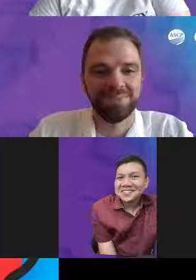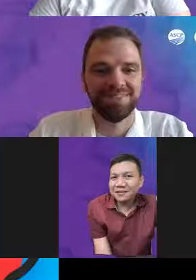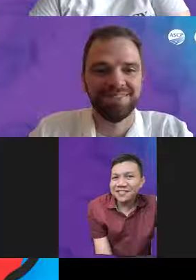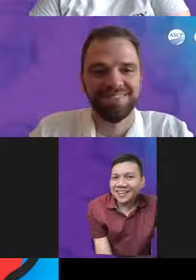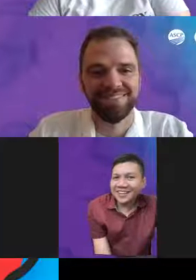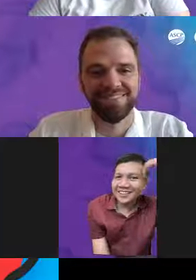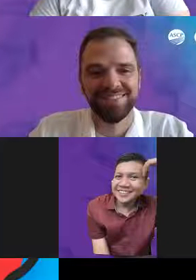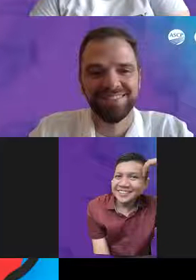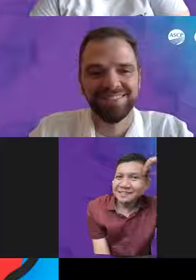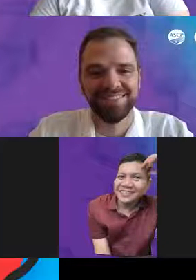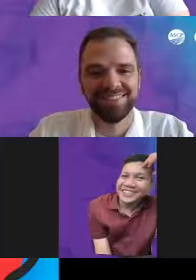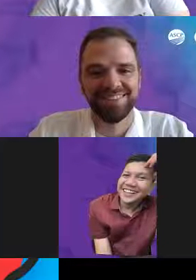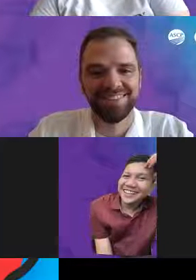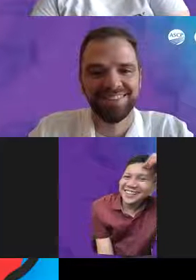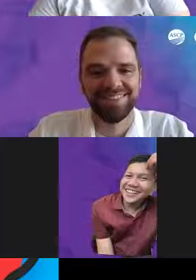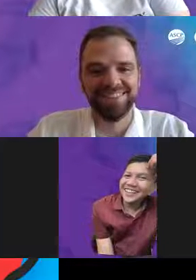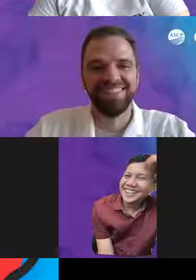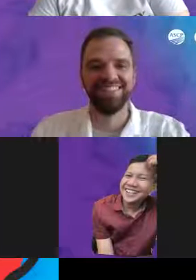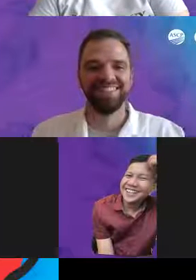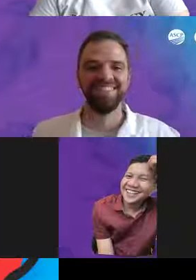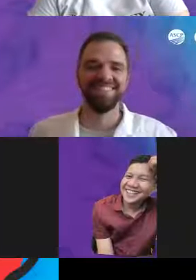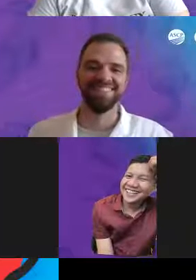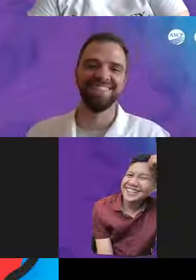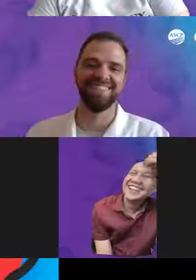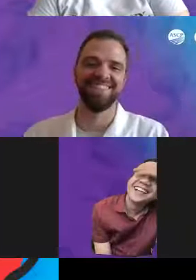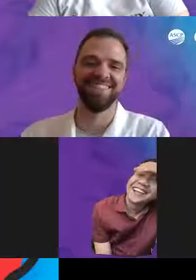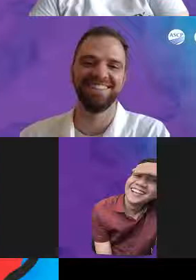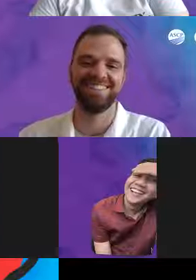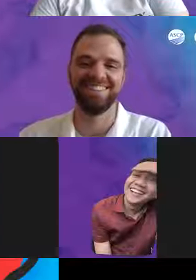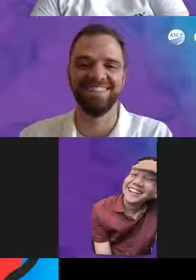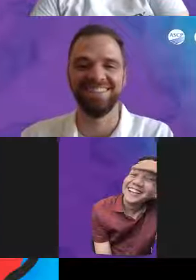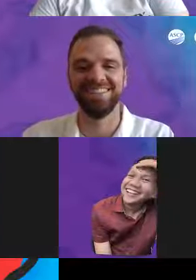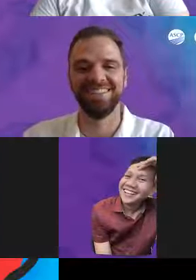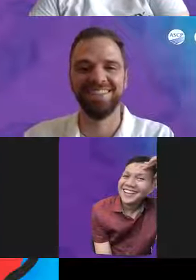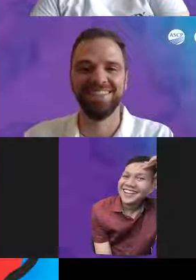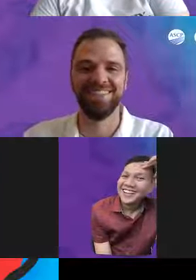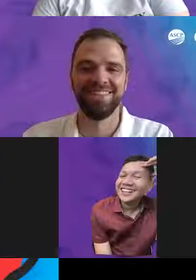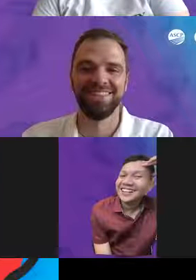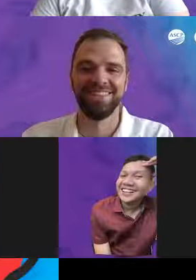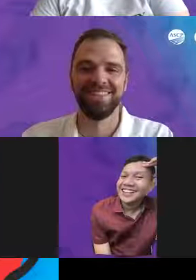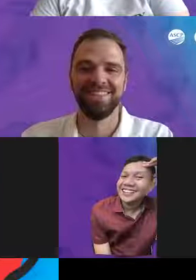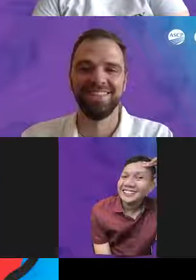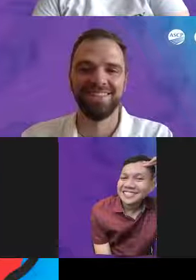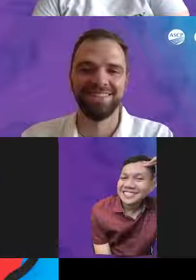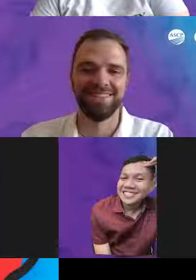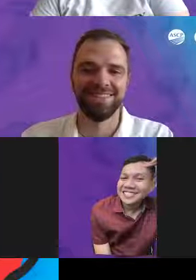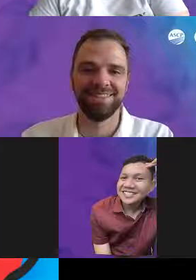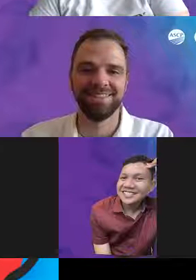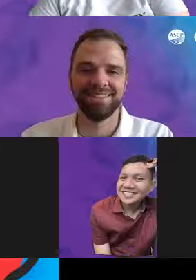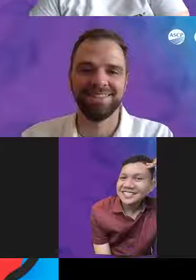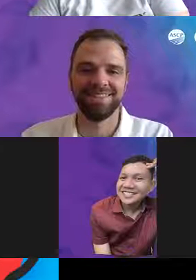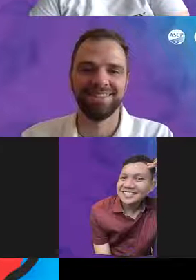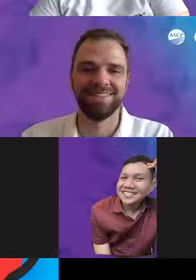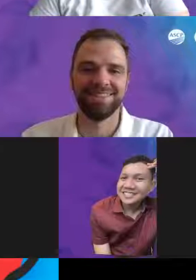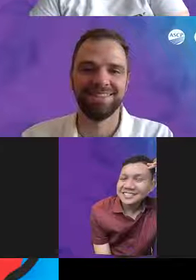And it's a spirit. This, it's a spirit. Yeah. This this is a picture from my